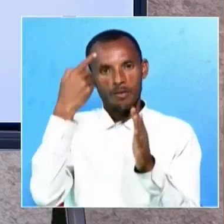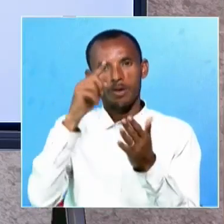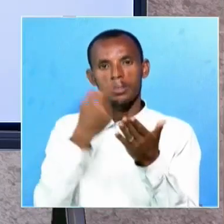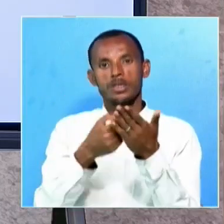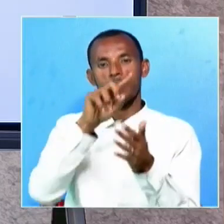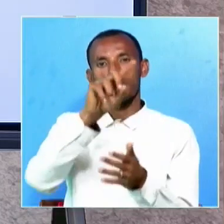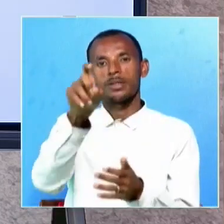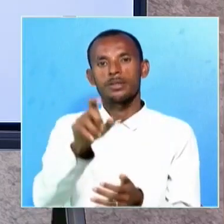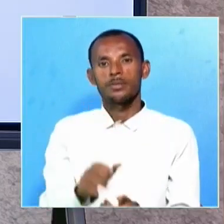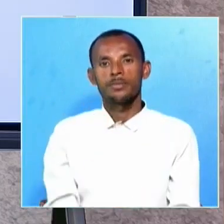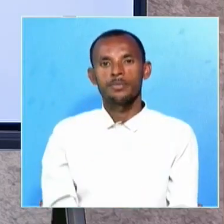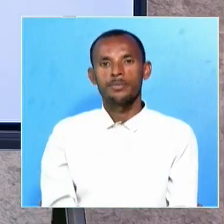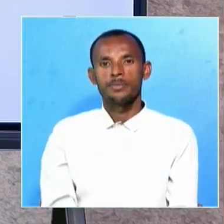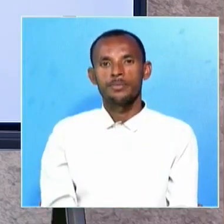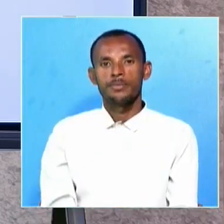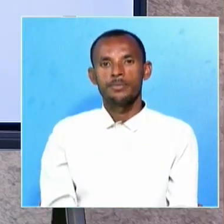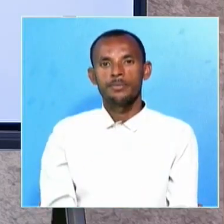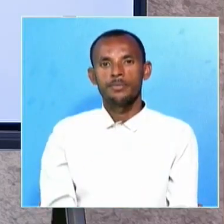question.